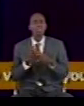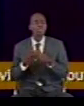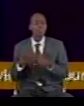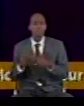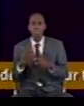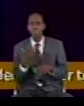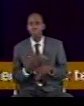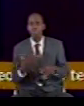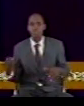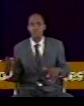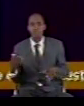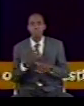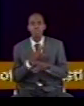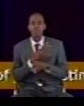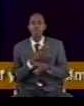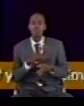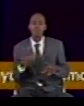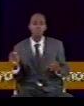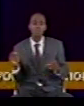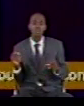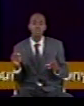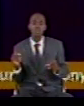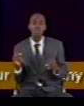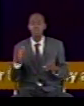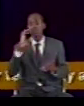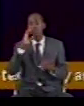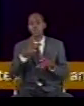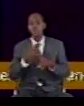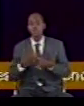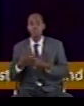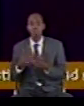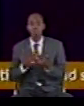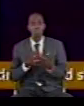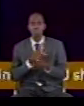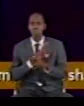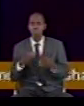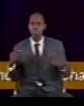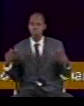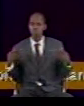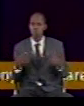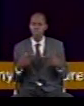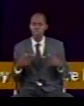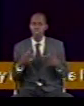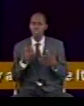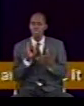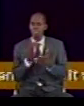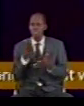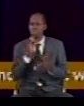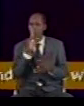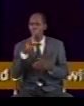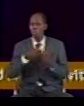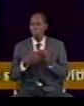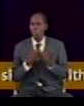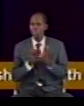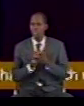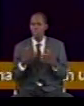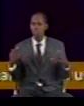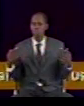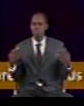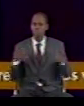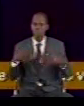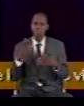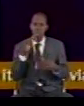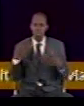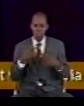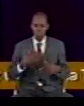No cure. But I just remember that, that thing that used to hook me here is not there anymore. I said,